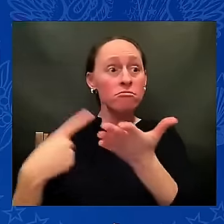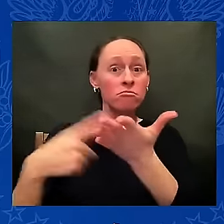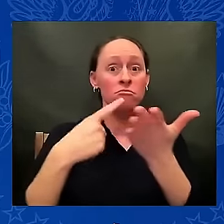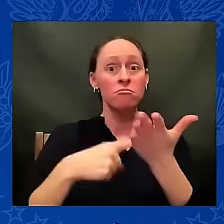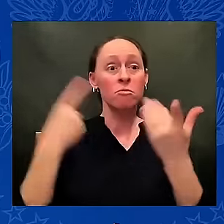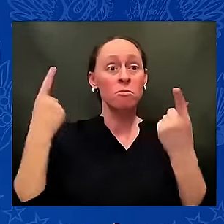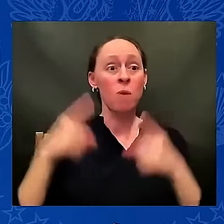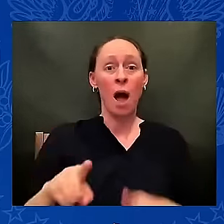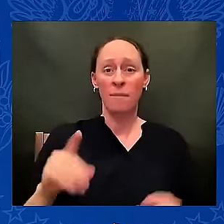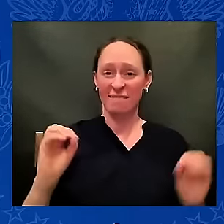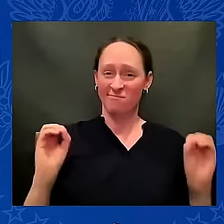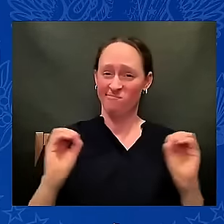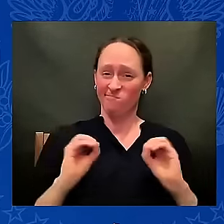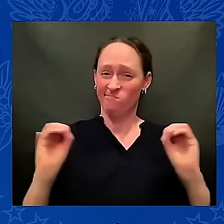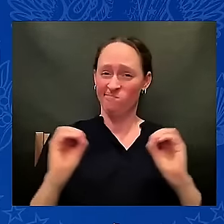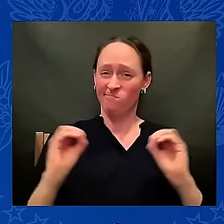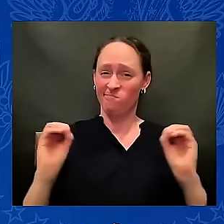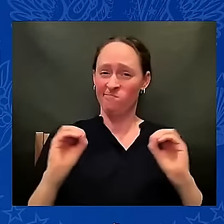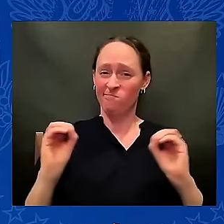Let her talk.